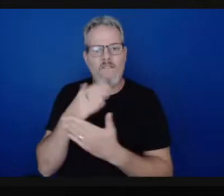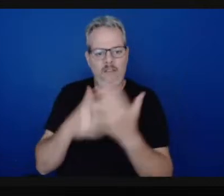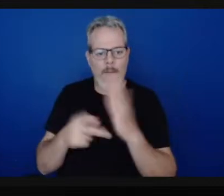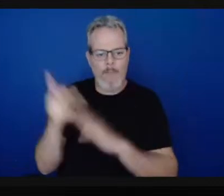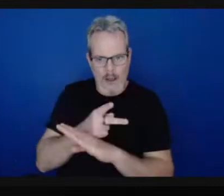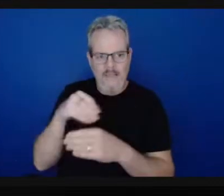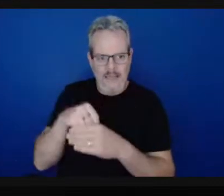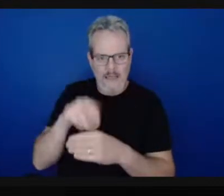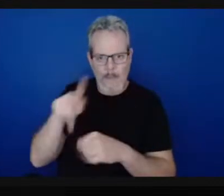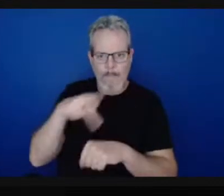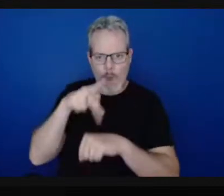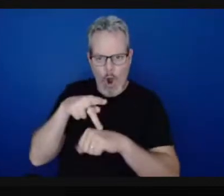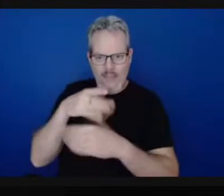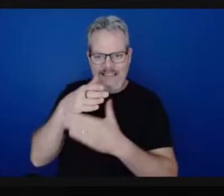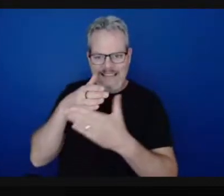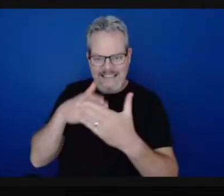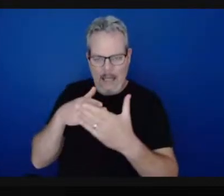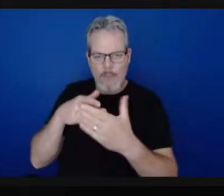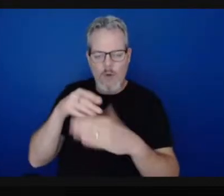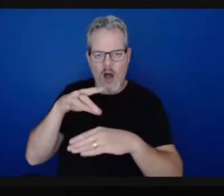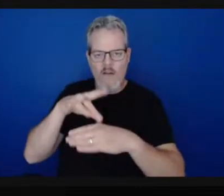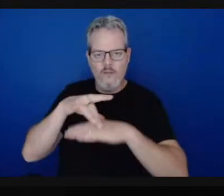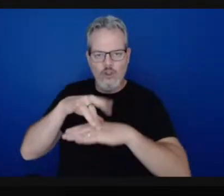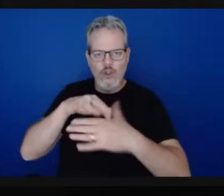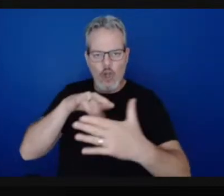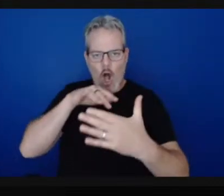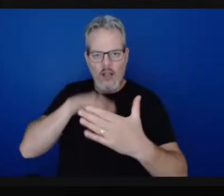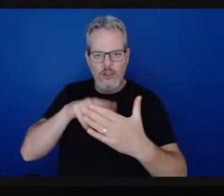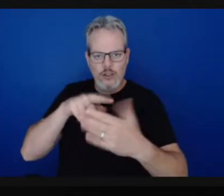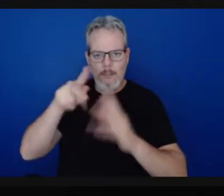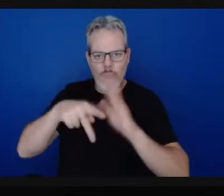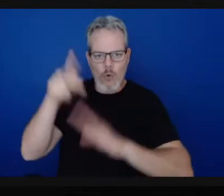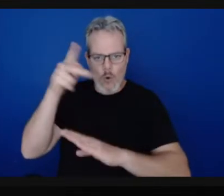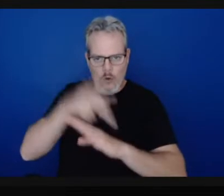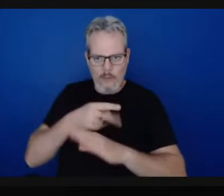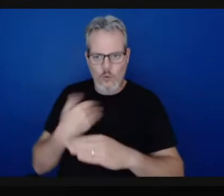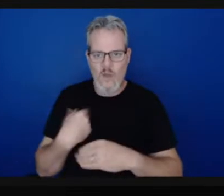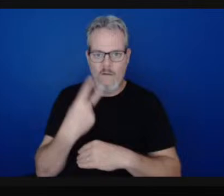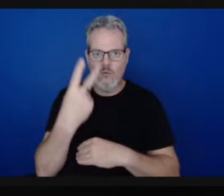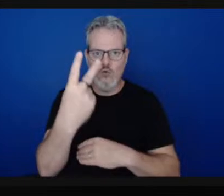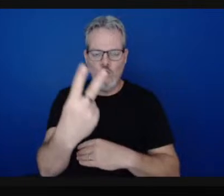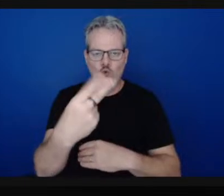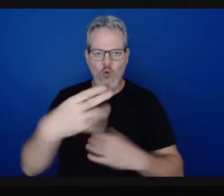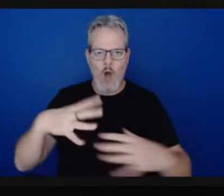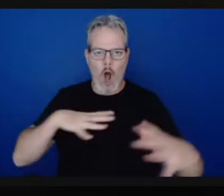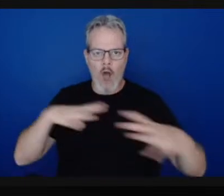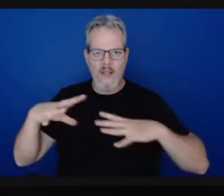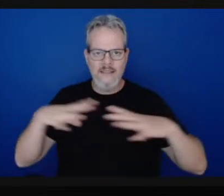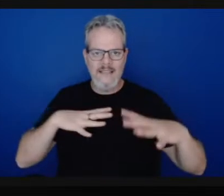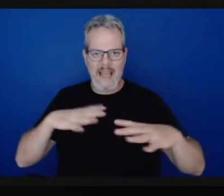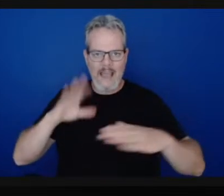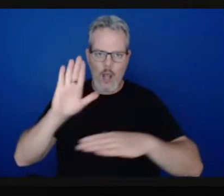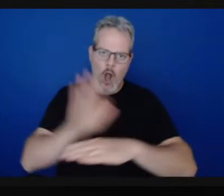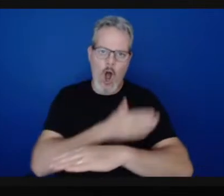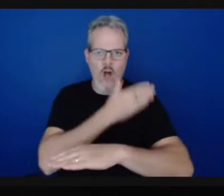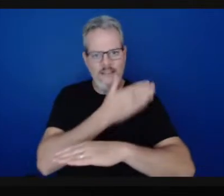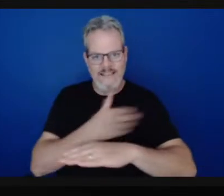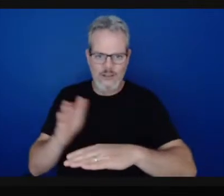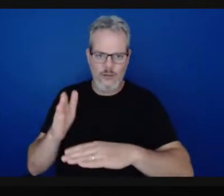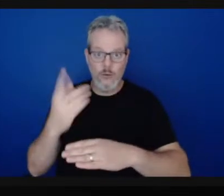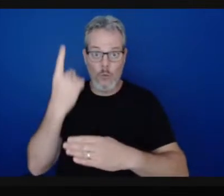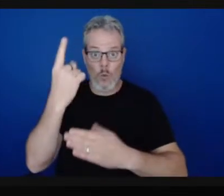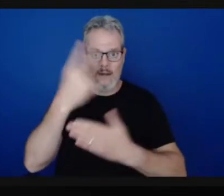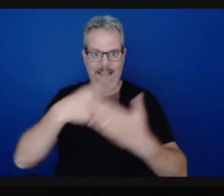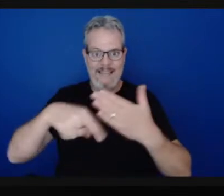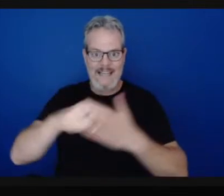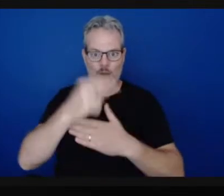are geology programs. In fact, there are really 2 holiday concerts remaining, one next week Tuesday, the